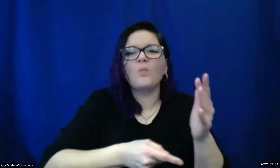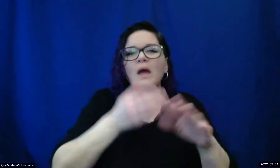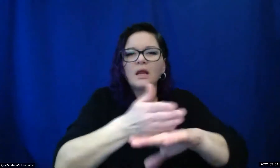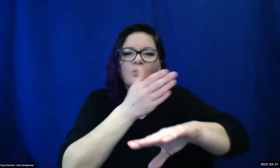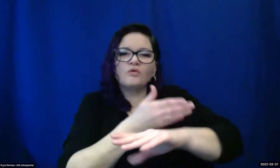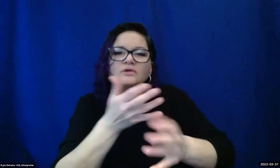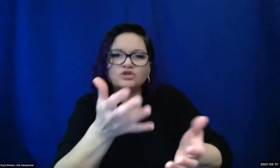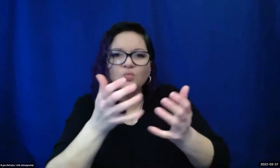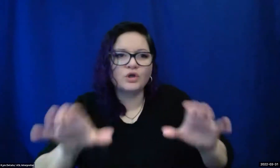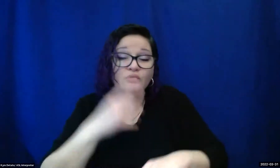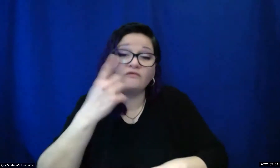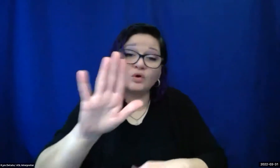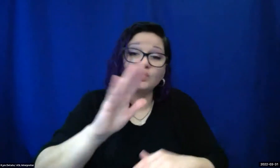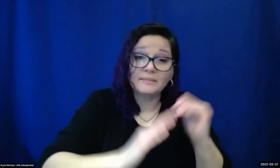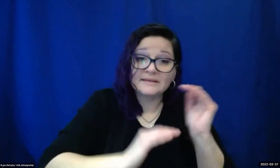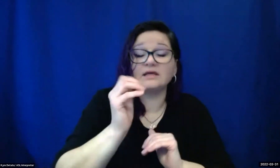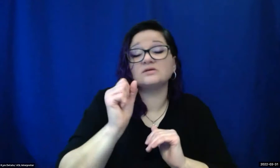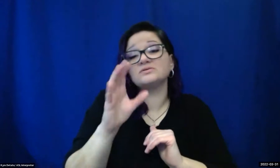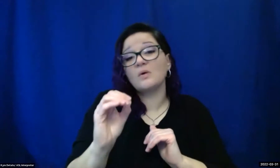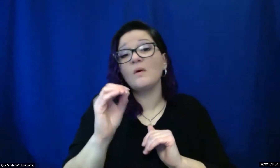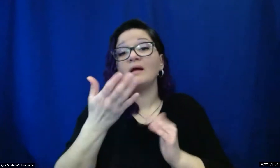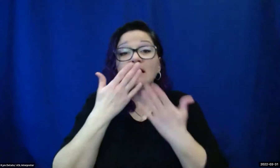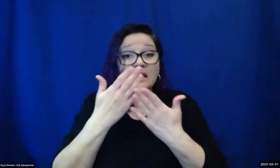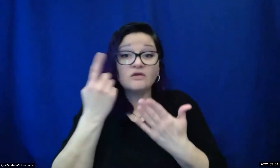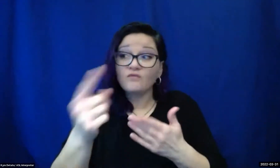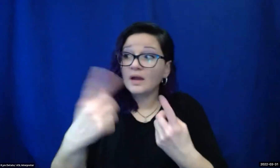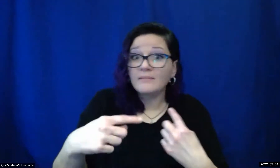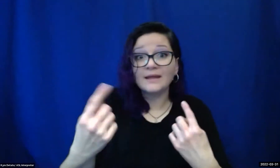But thank you for spending a little time with us this morning.